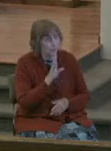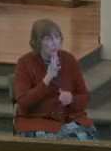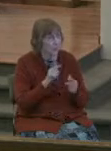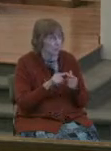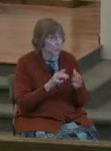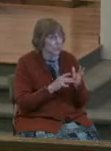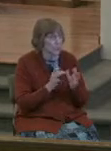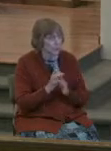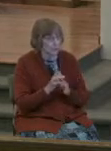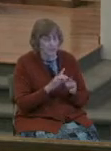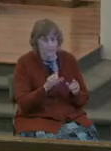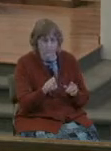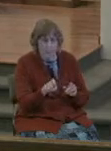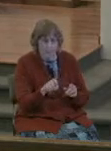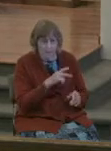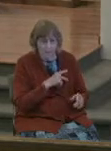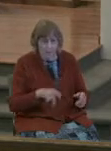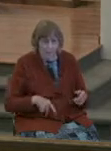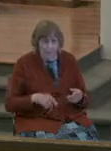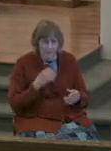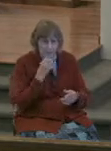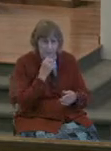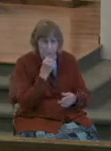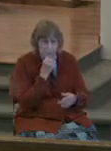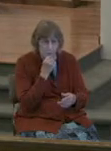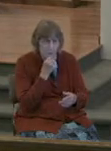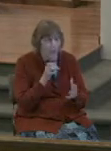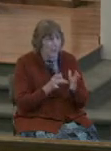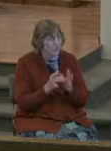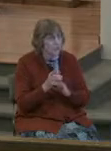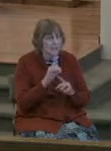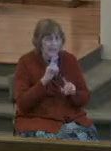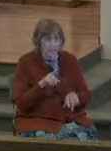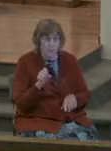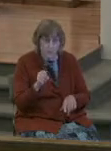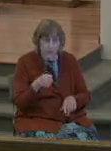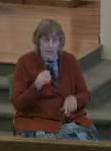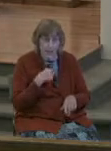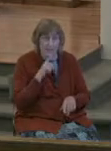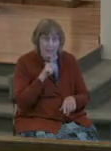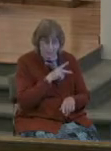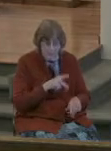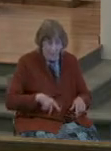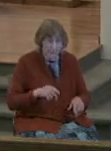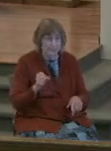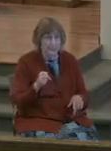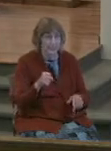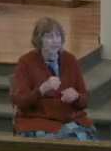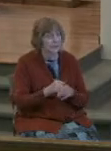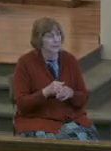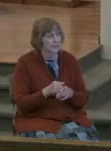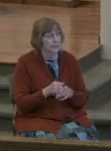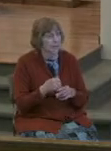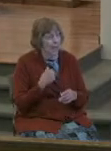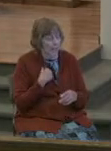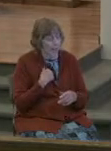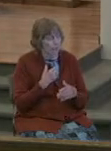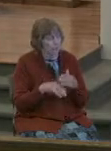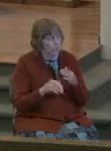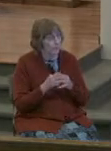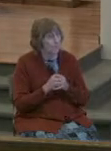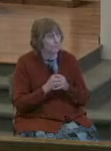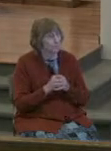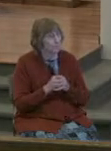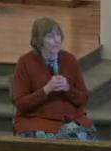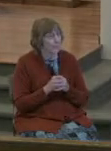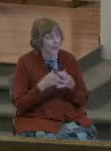Jesus, art thou a king then? Jesus answered, thou sayest that I am a king. To this end was I born,